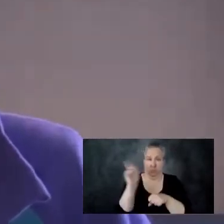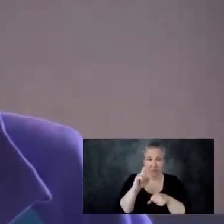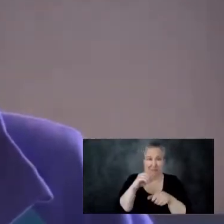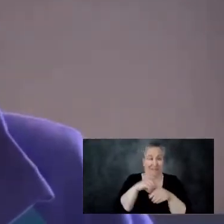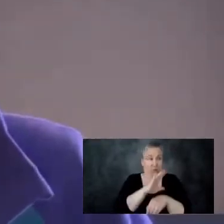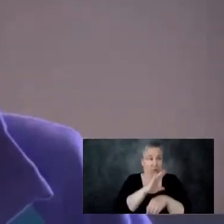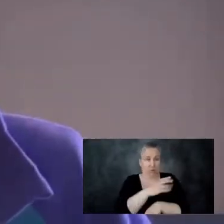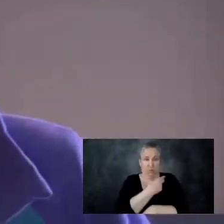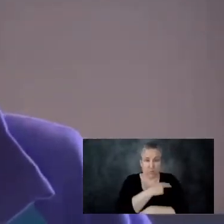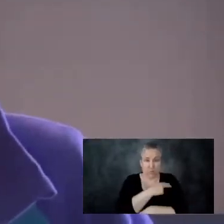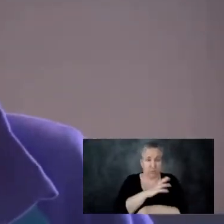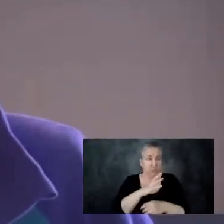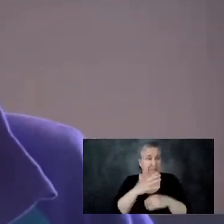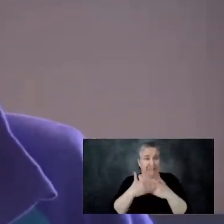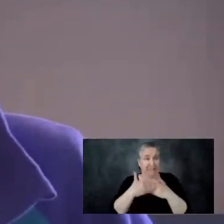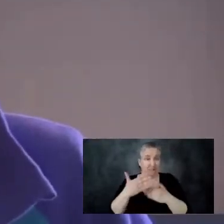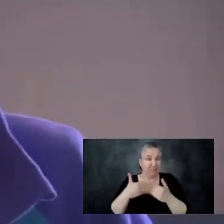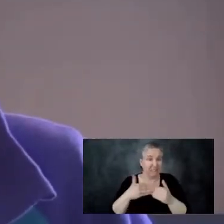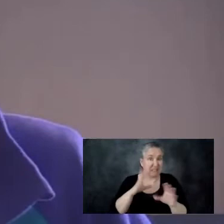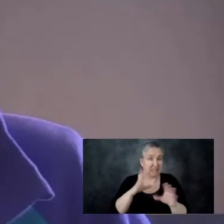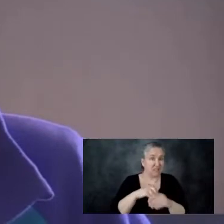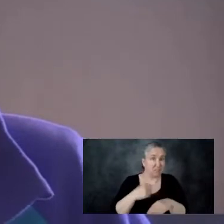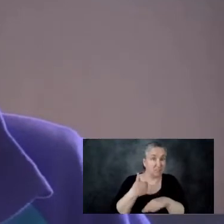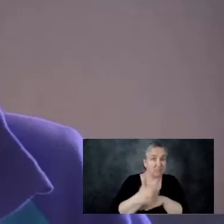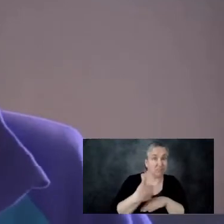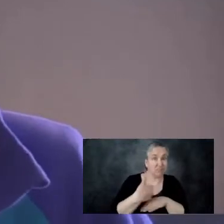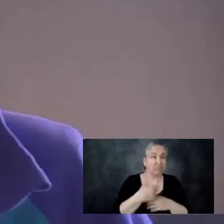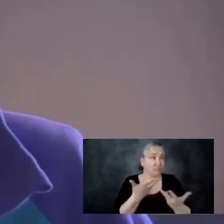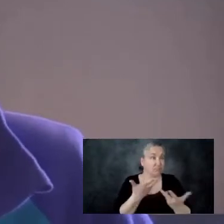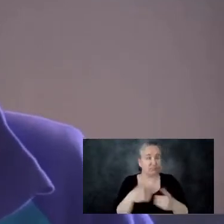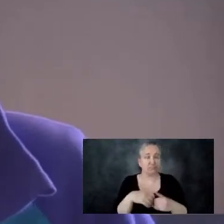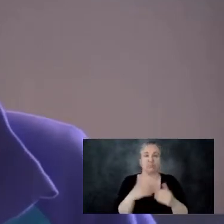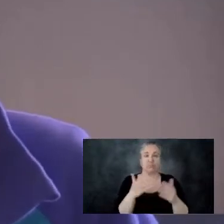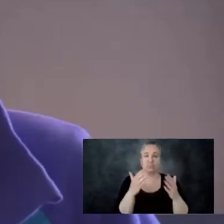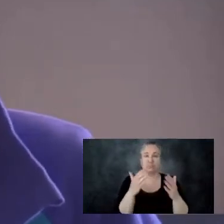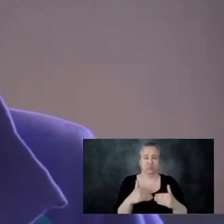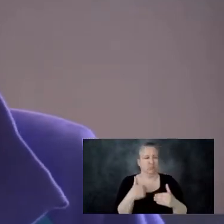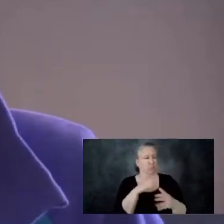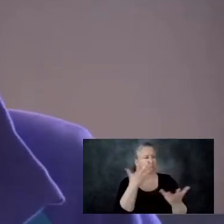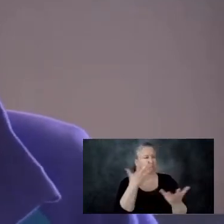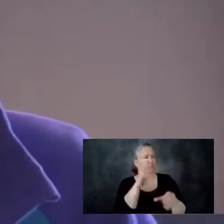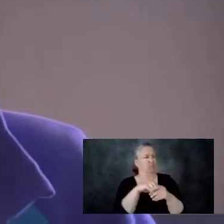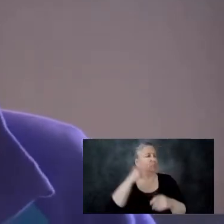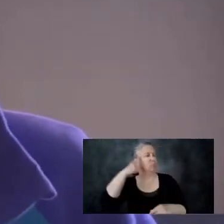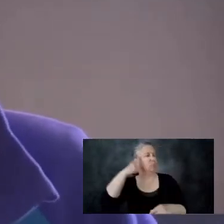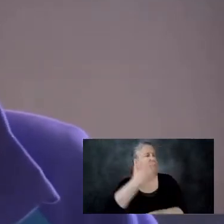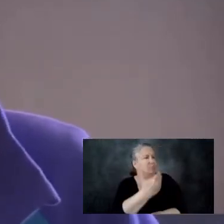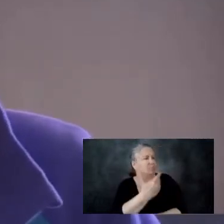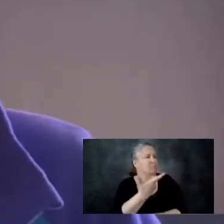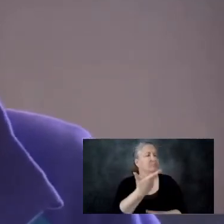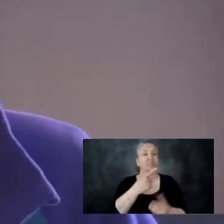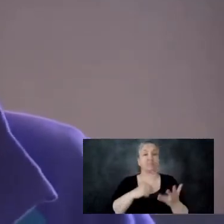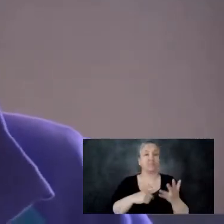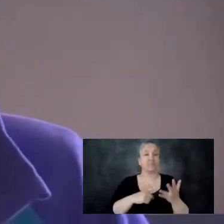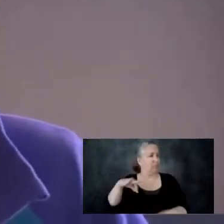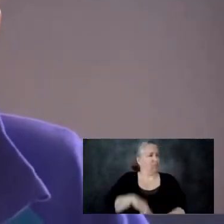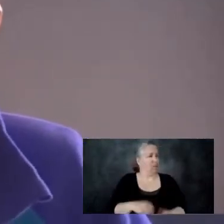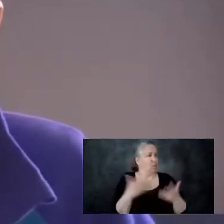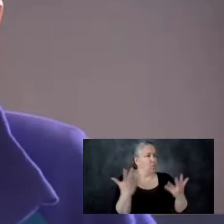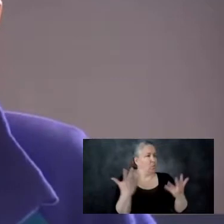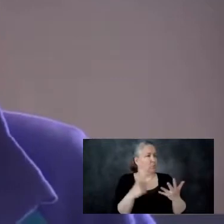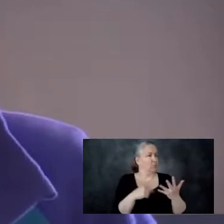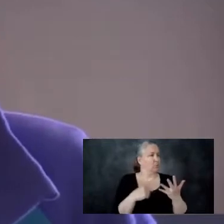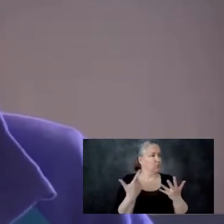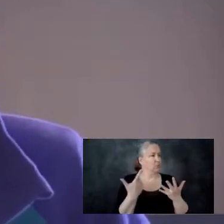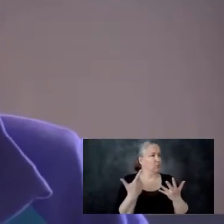Is it going to be easy for the patient to participate in this clinical trial? Why do I want to participate on this trial? What is it for me? What do I